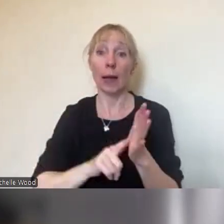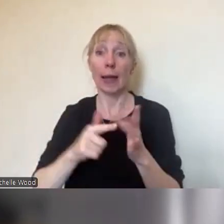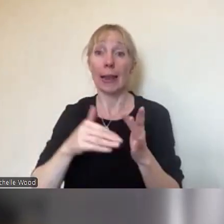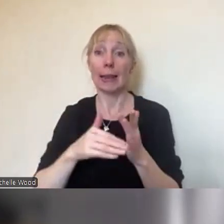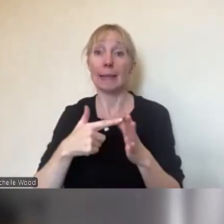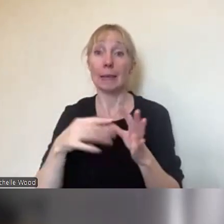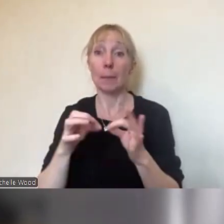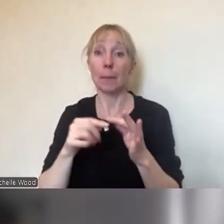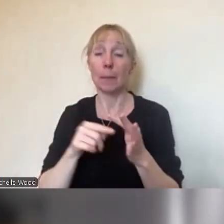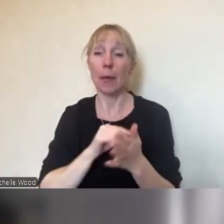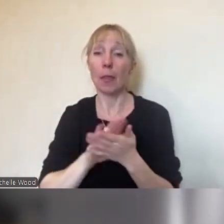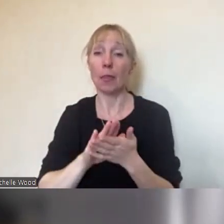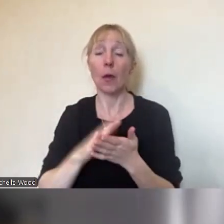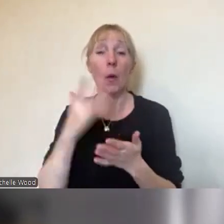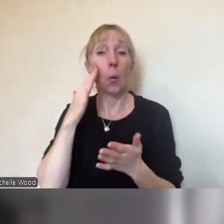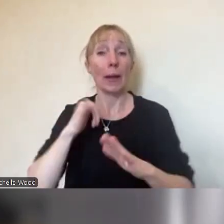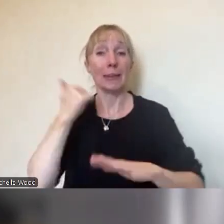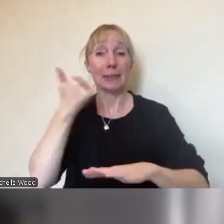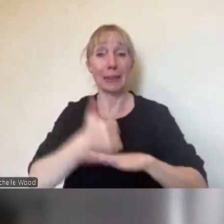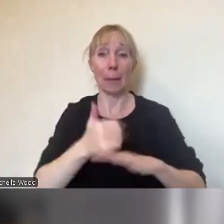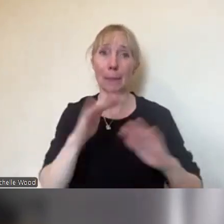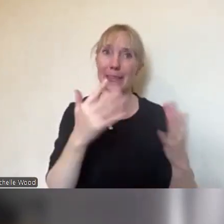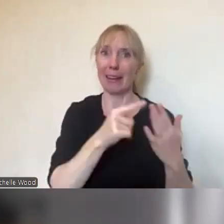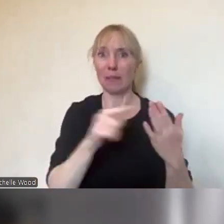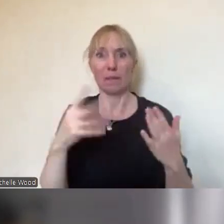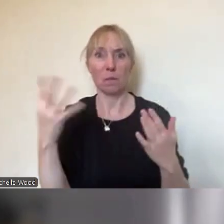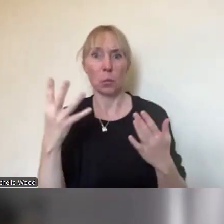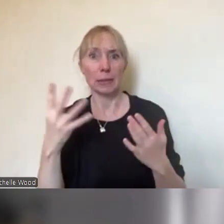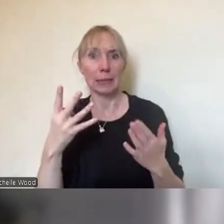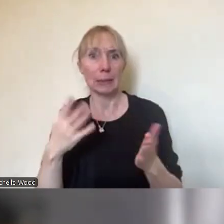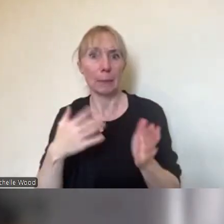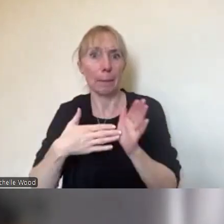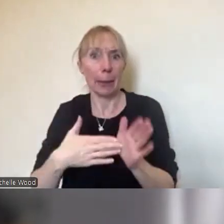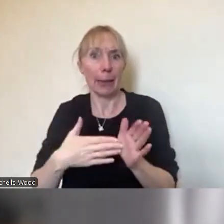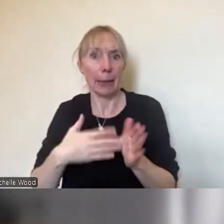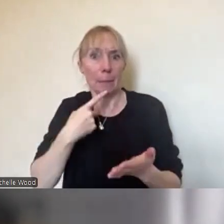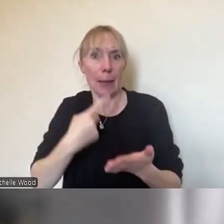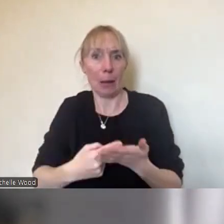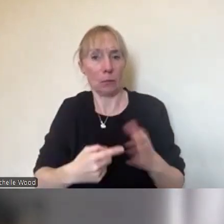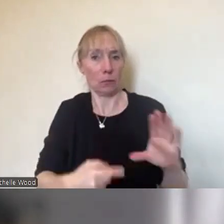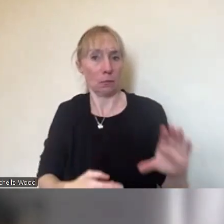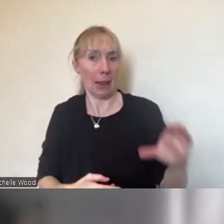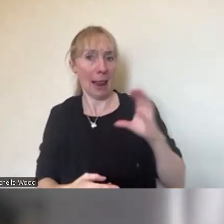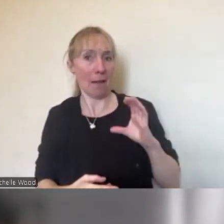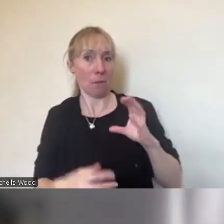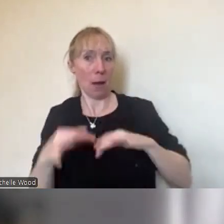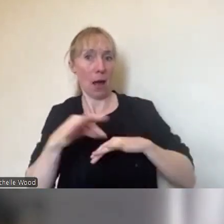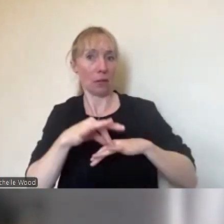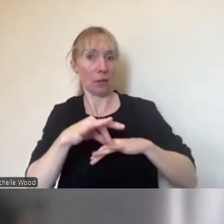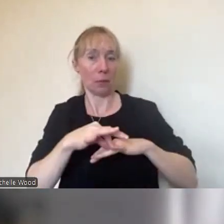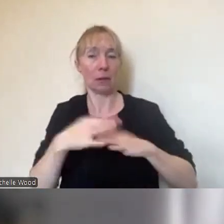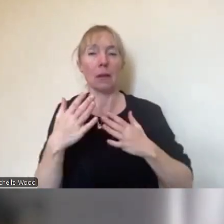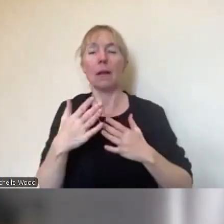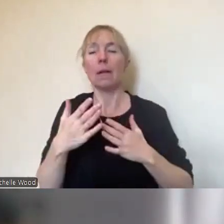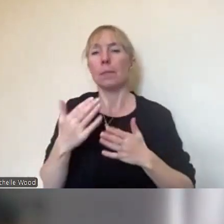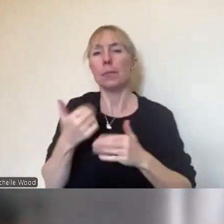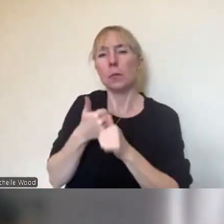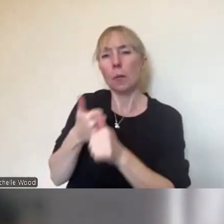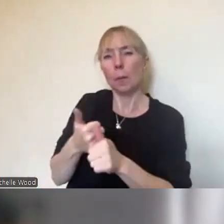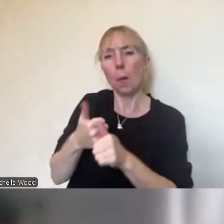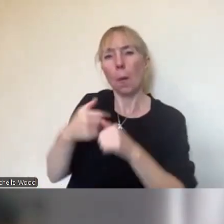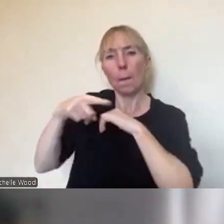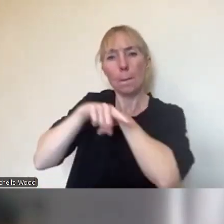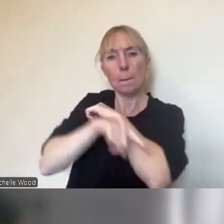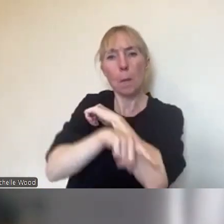that the 10 to 14 million pounds that she'd been left would be used to support pauper patients, as they were called,